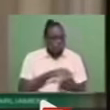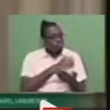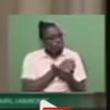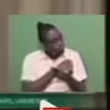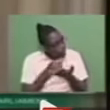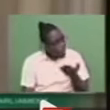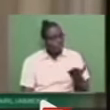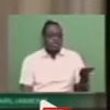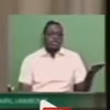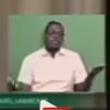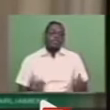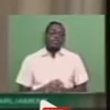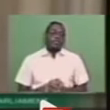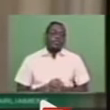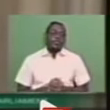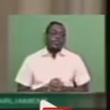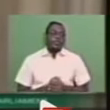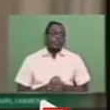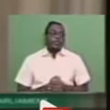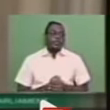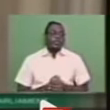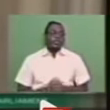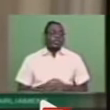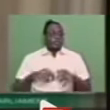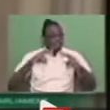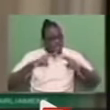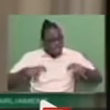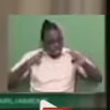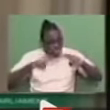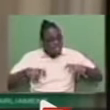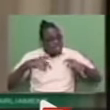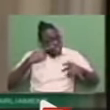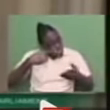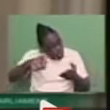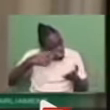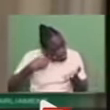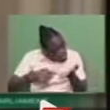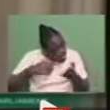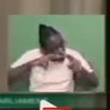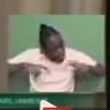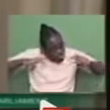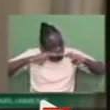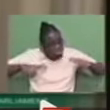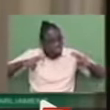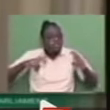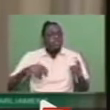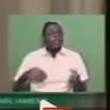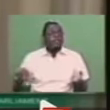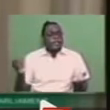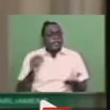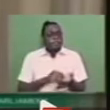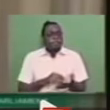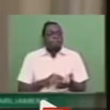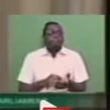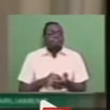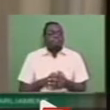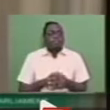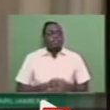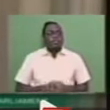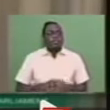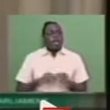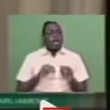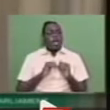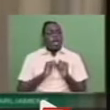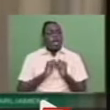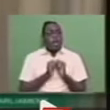the process for tendering this out? We'll be very curious. Again, we say don't do it until you have fully